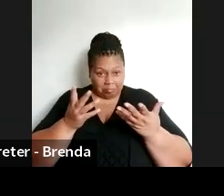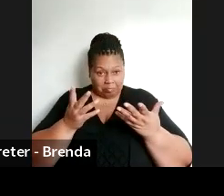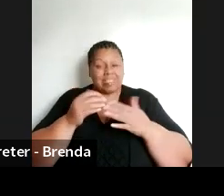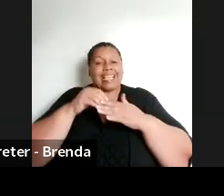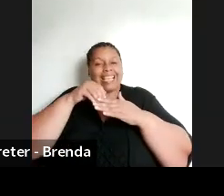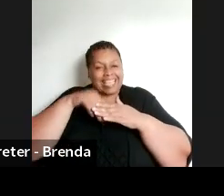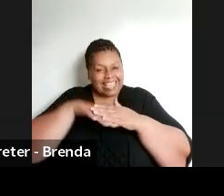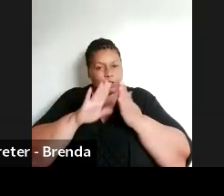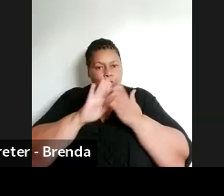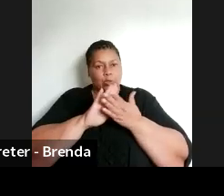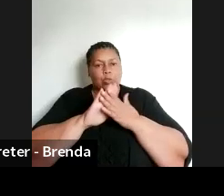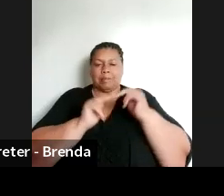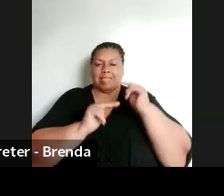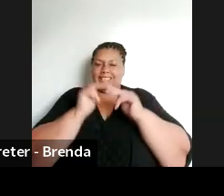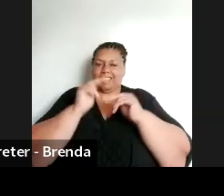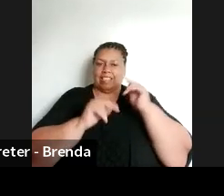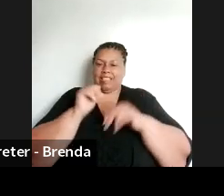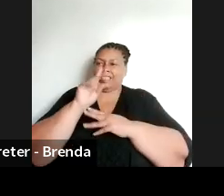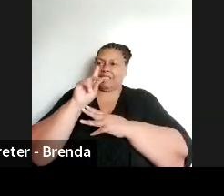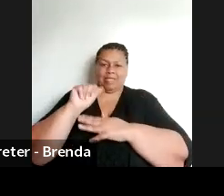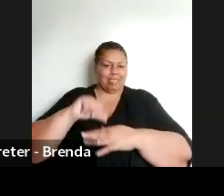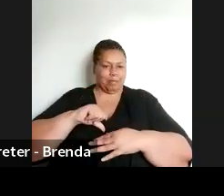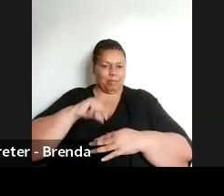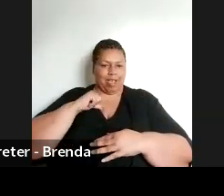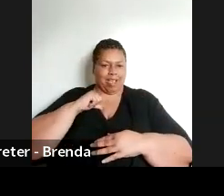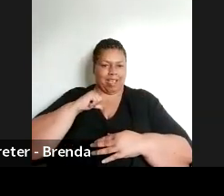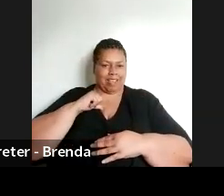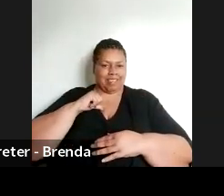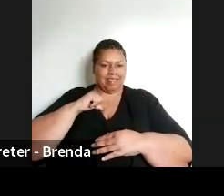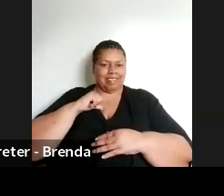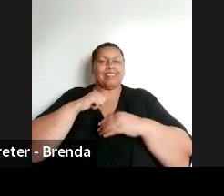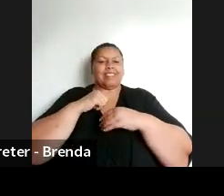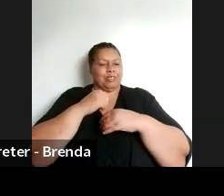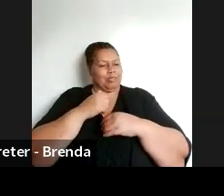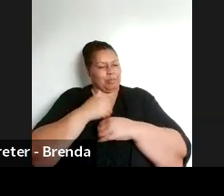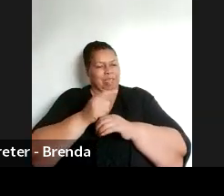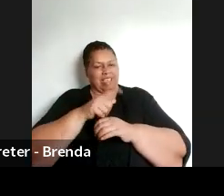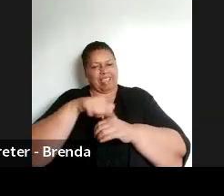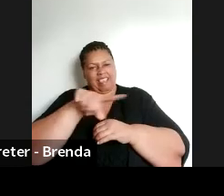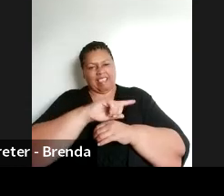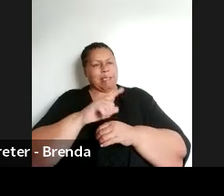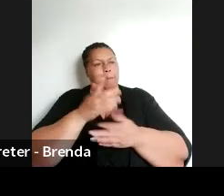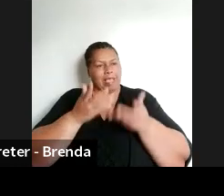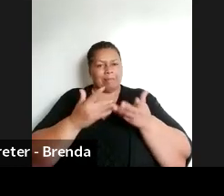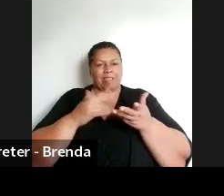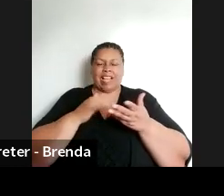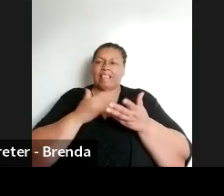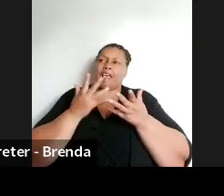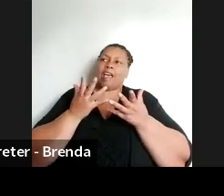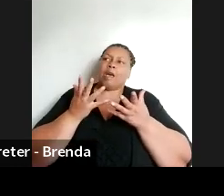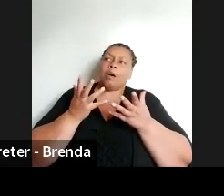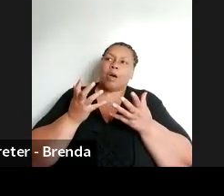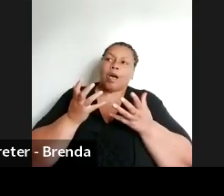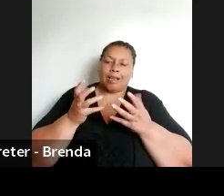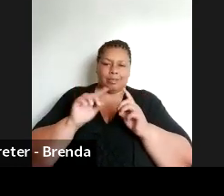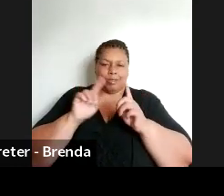build that disability pride to get them to the extent that maybe they'll want to come to an event, and you can do the work